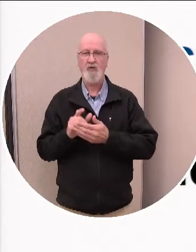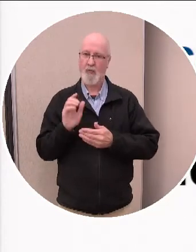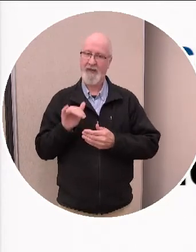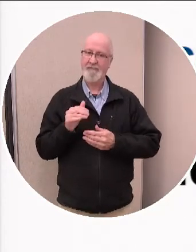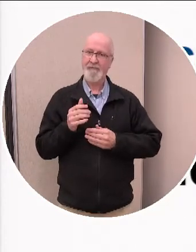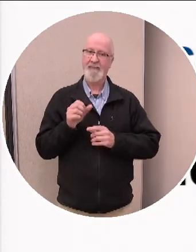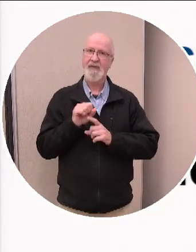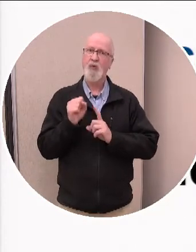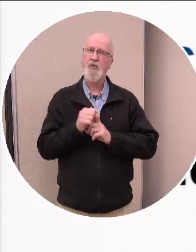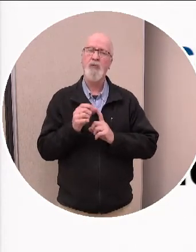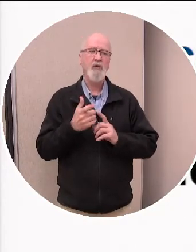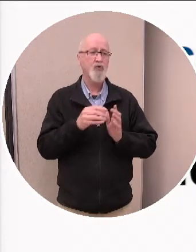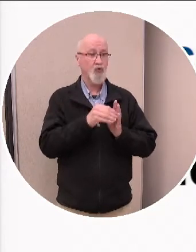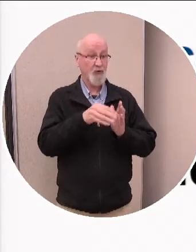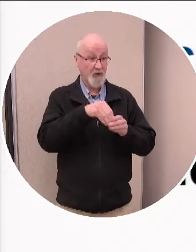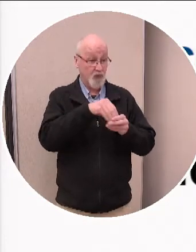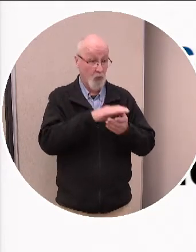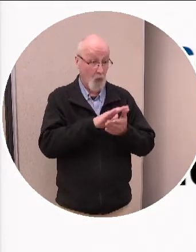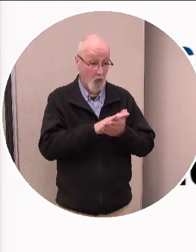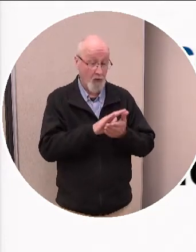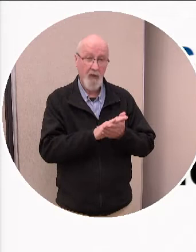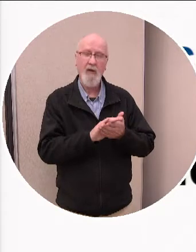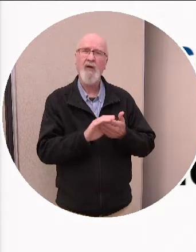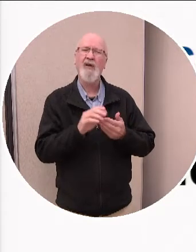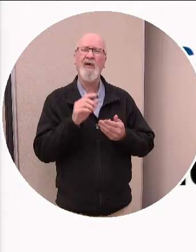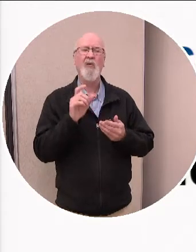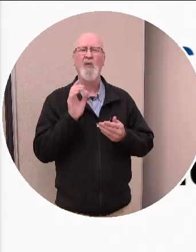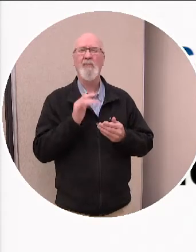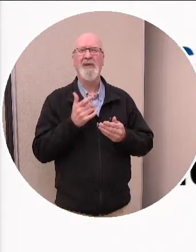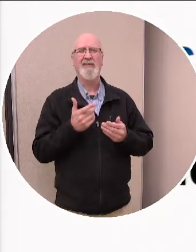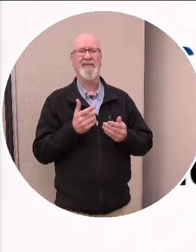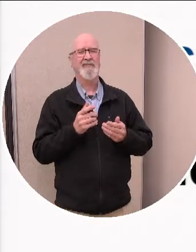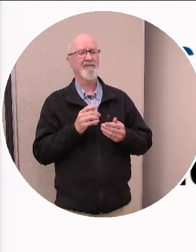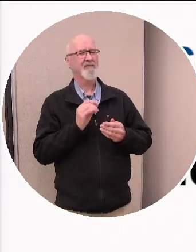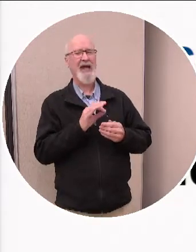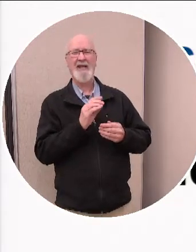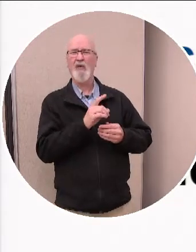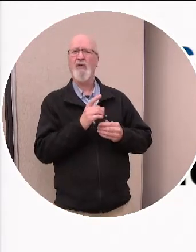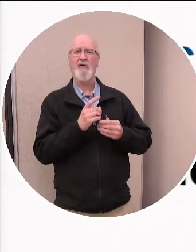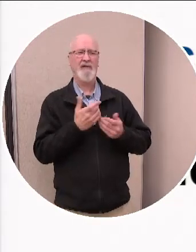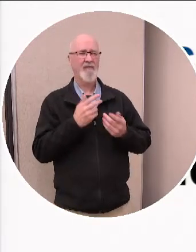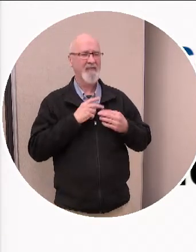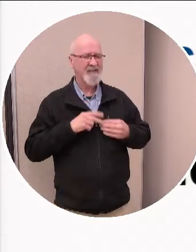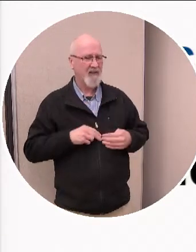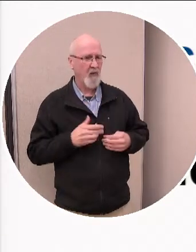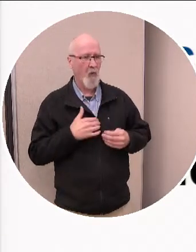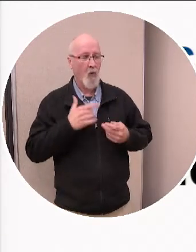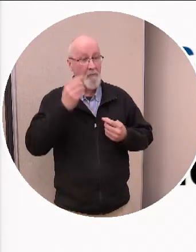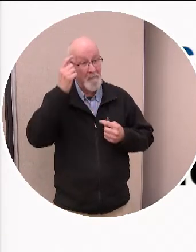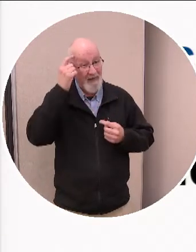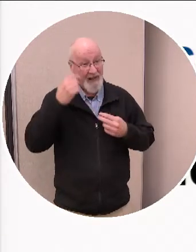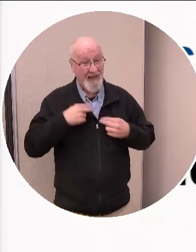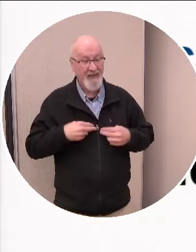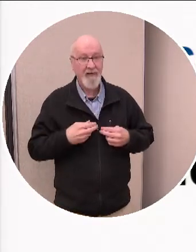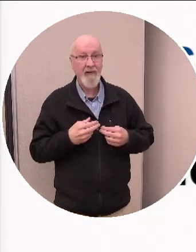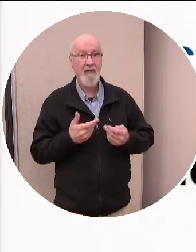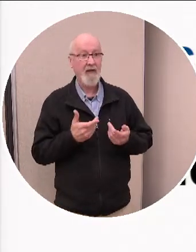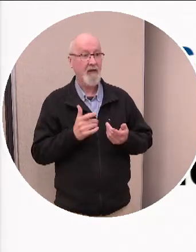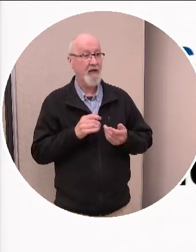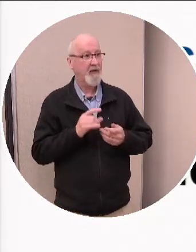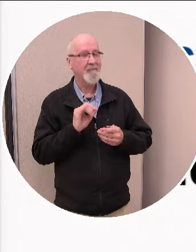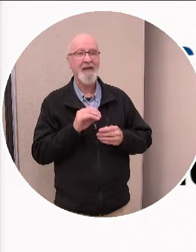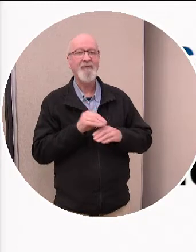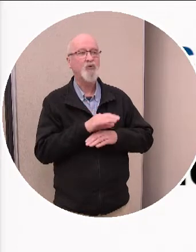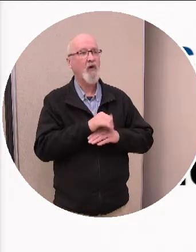where a student's presence in the school could be detrimental to the physical or mental well-being of other students and staff and cannot